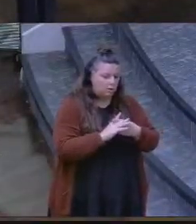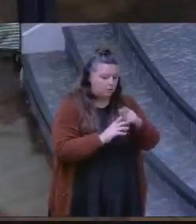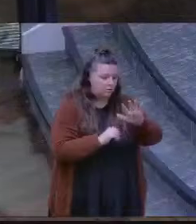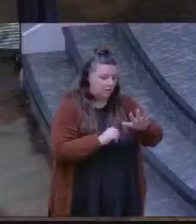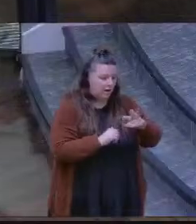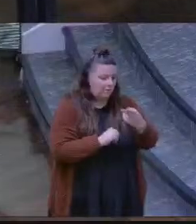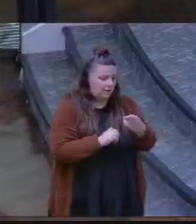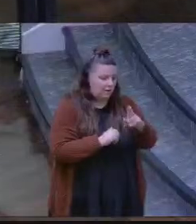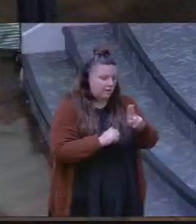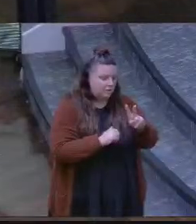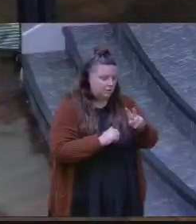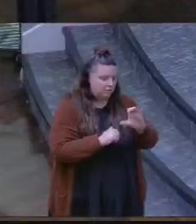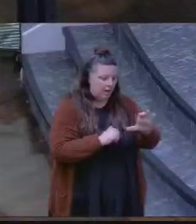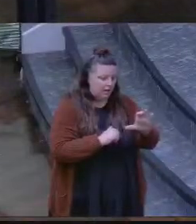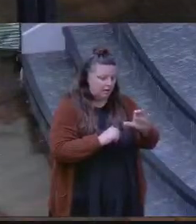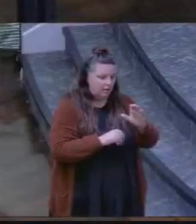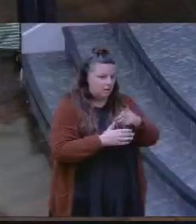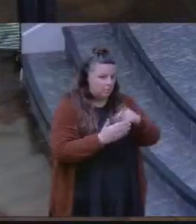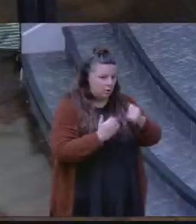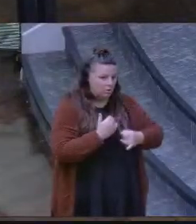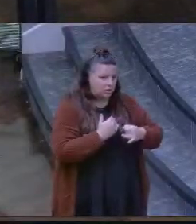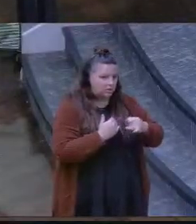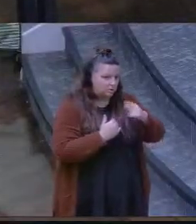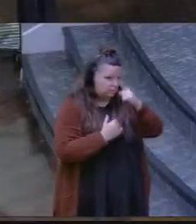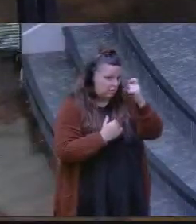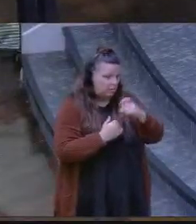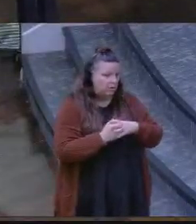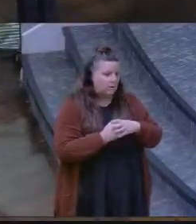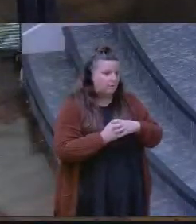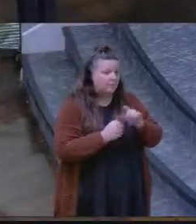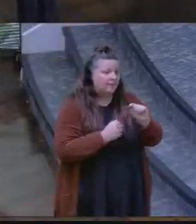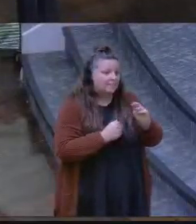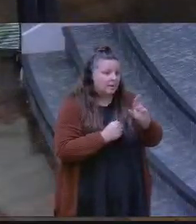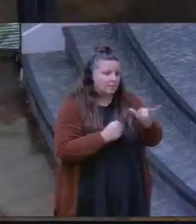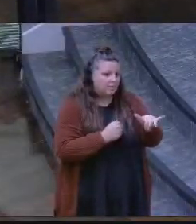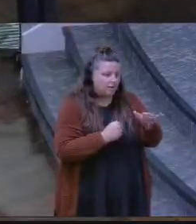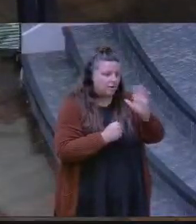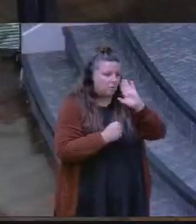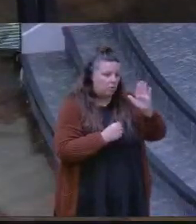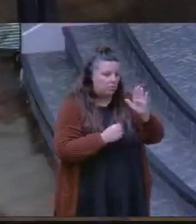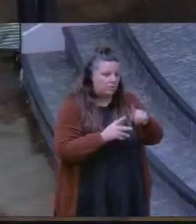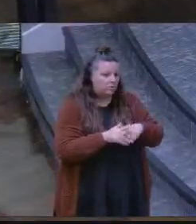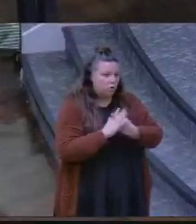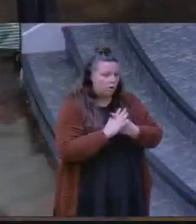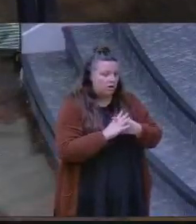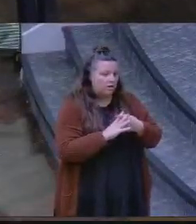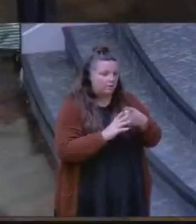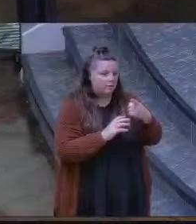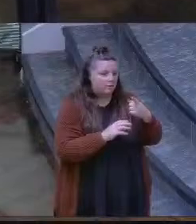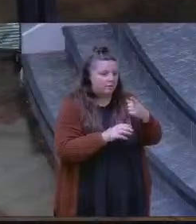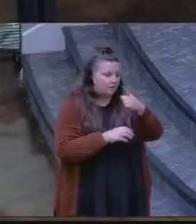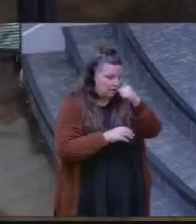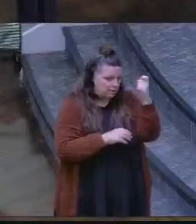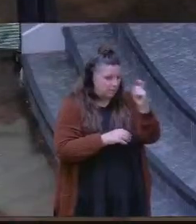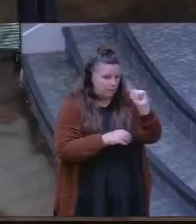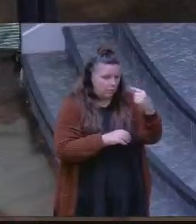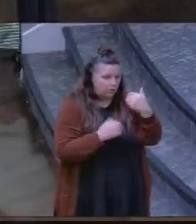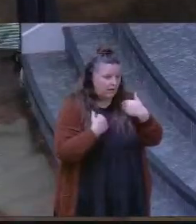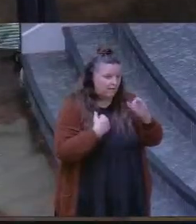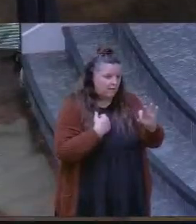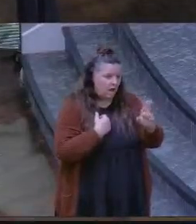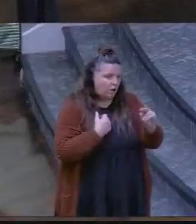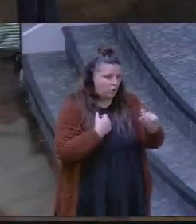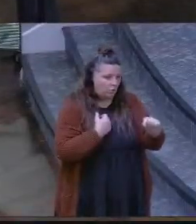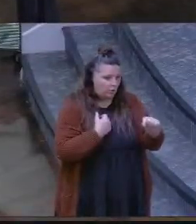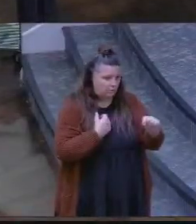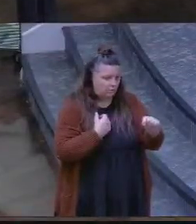correction on the Timothy, we are actually doing the barred units there next summer. It's only 9 units, so we think we can get that done over the summer. So all of their